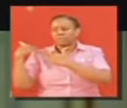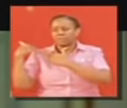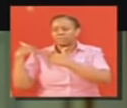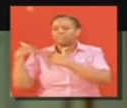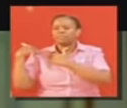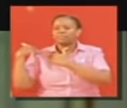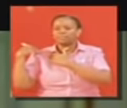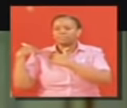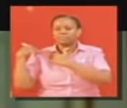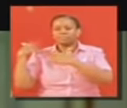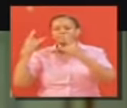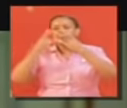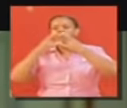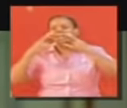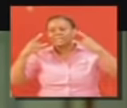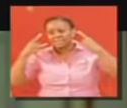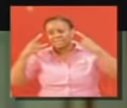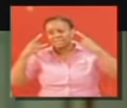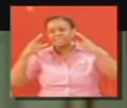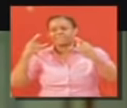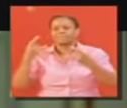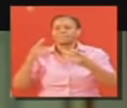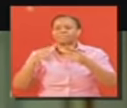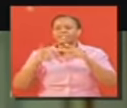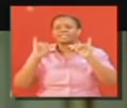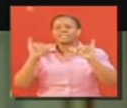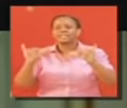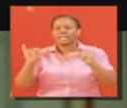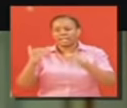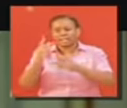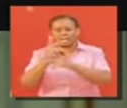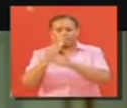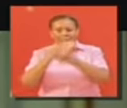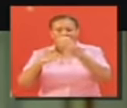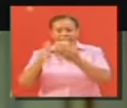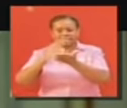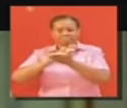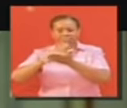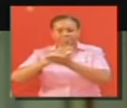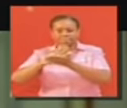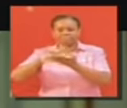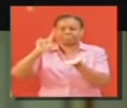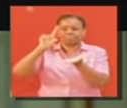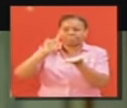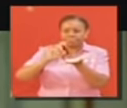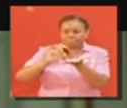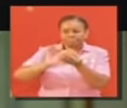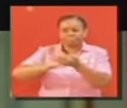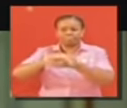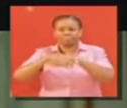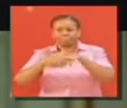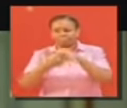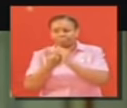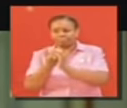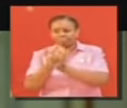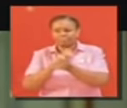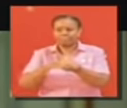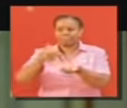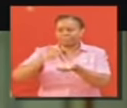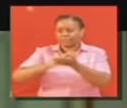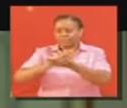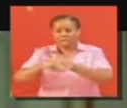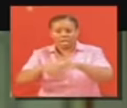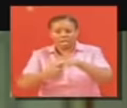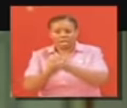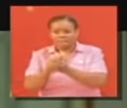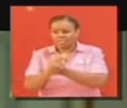mask, practice good hand hygiene, that is washing your hands and hand sanitizing, as well as maintaining the social distancing